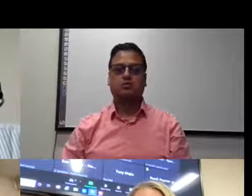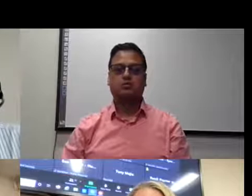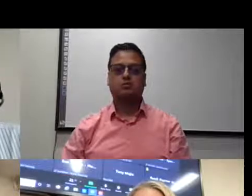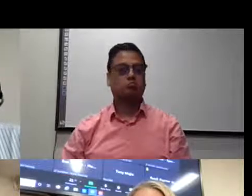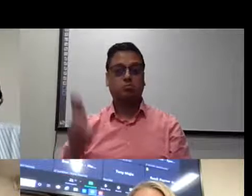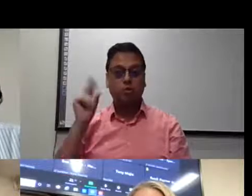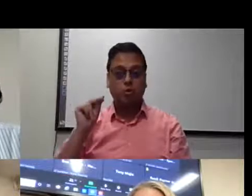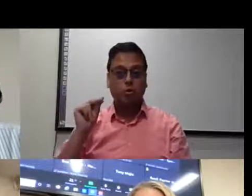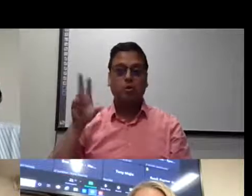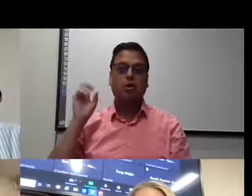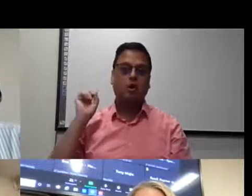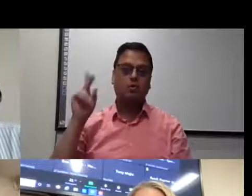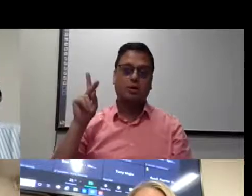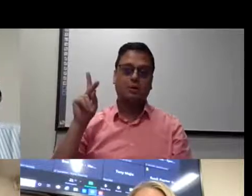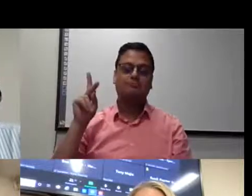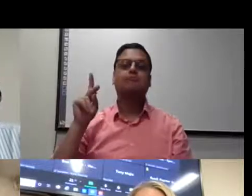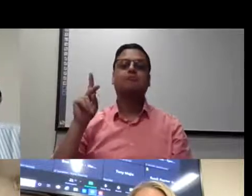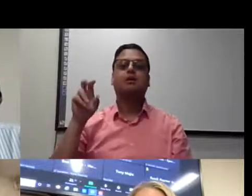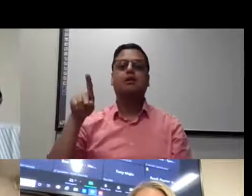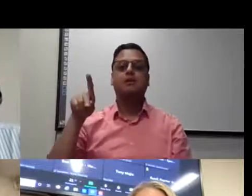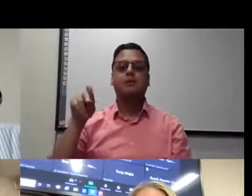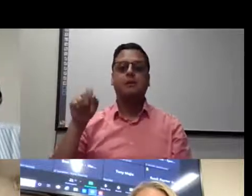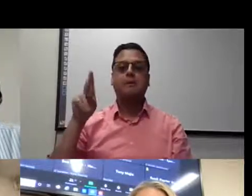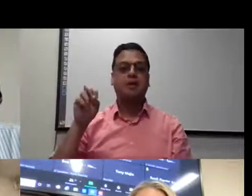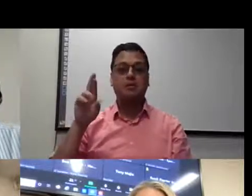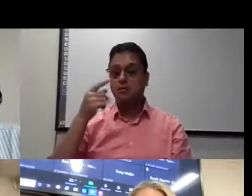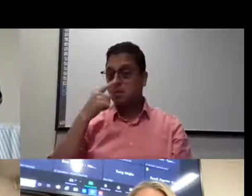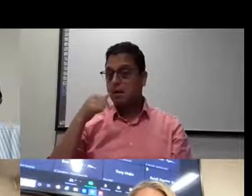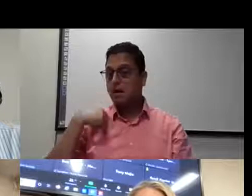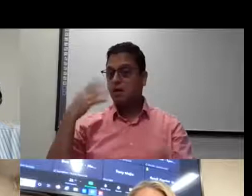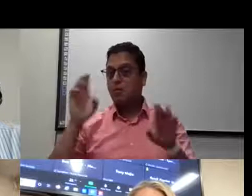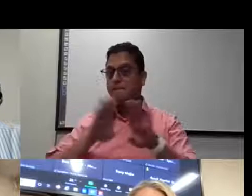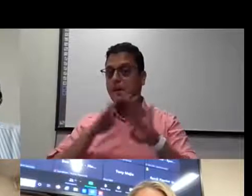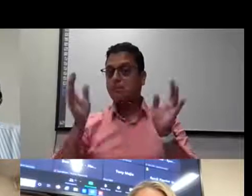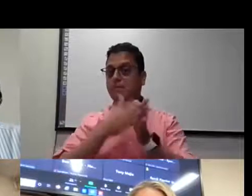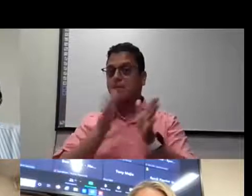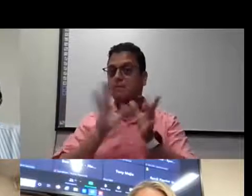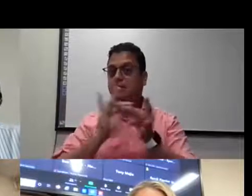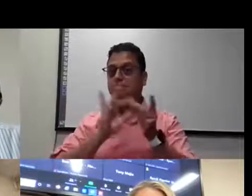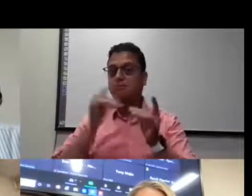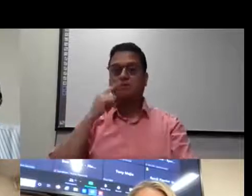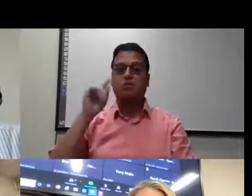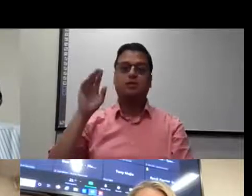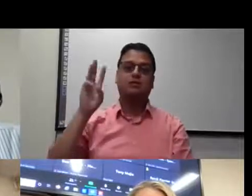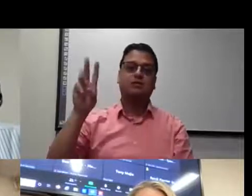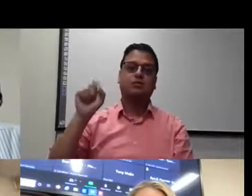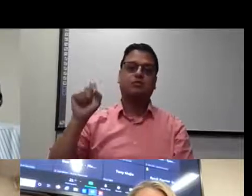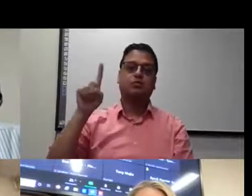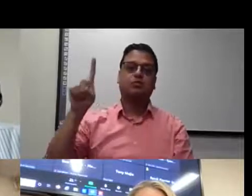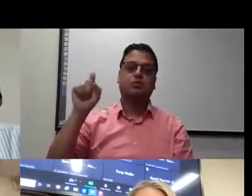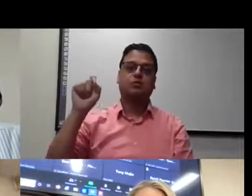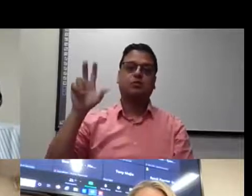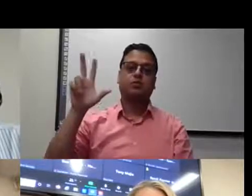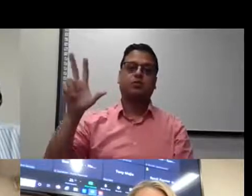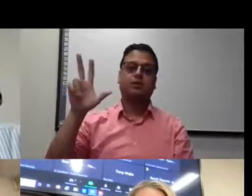No? Okay. Peter, if you wouldn't mind, I would like to open public comment on item 6.1.3. Awesome.